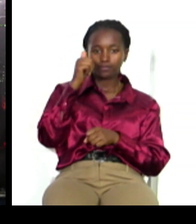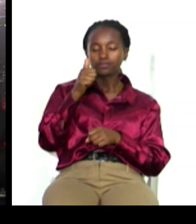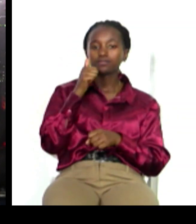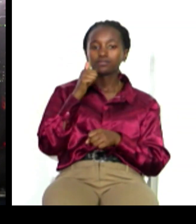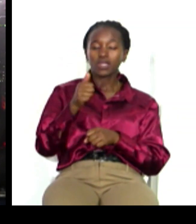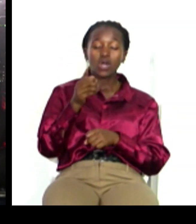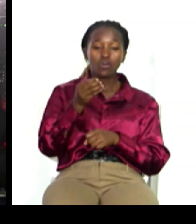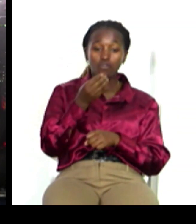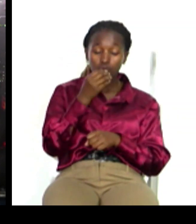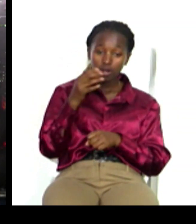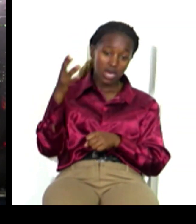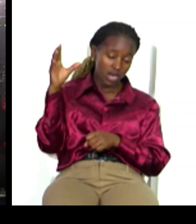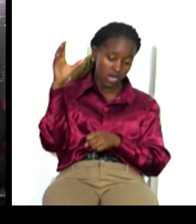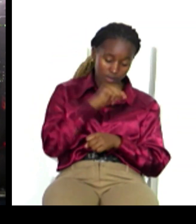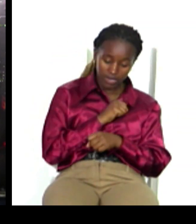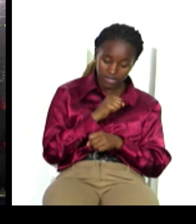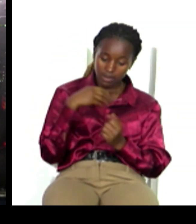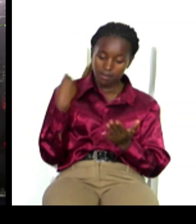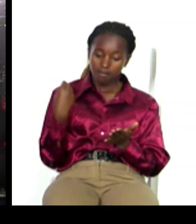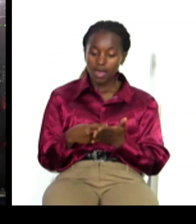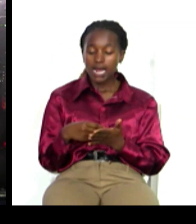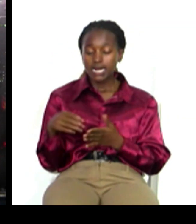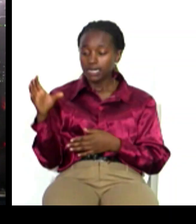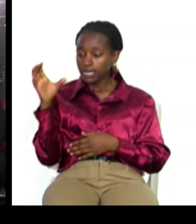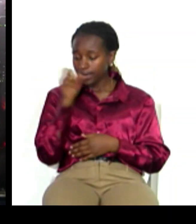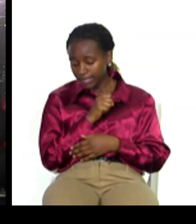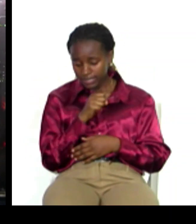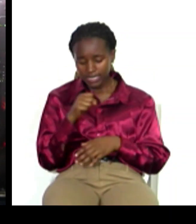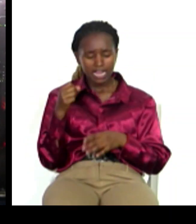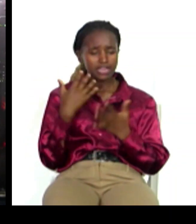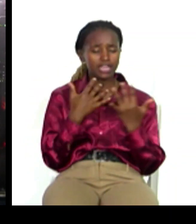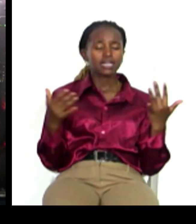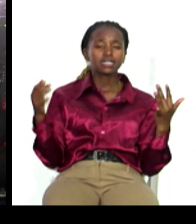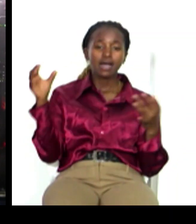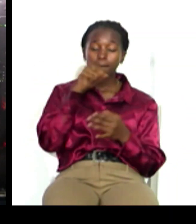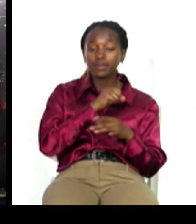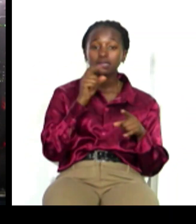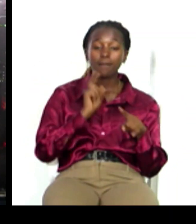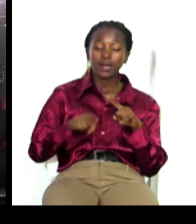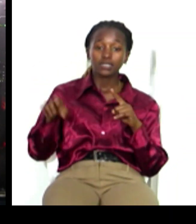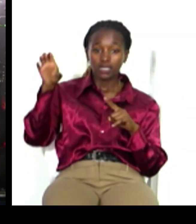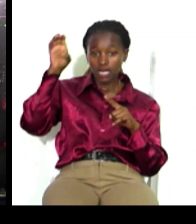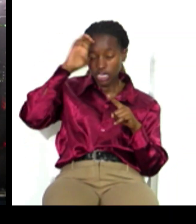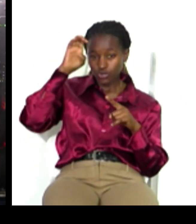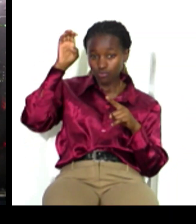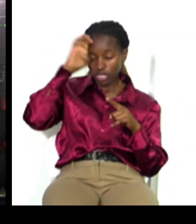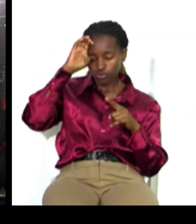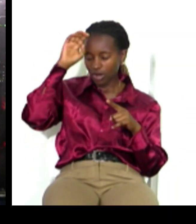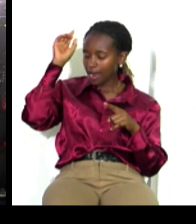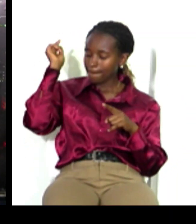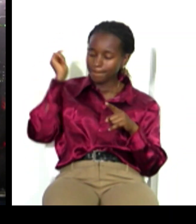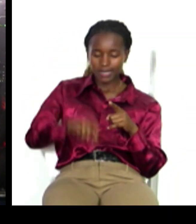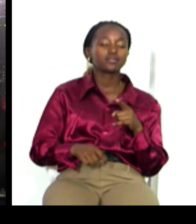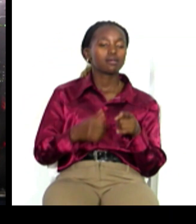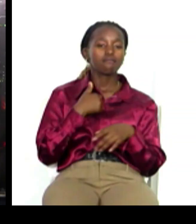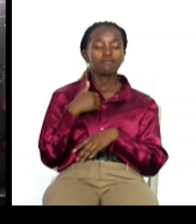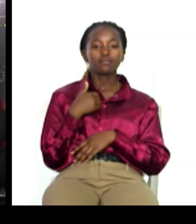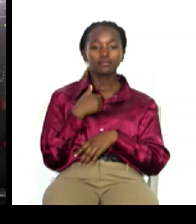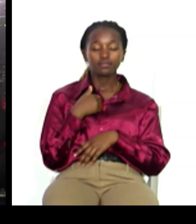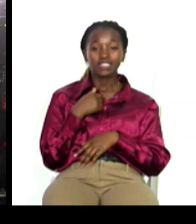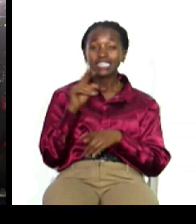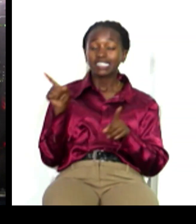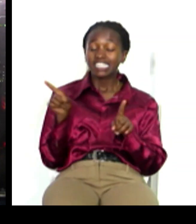Utanyimwa chakula, utanyimwa pesa, utanyimwa kila kitu, lakini mzazi hako anaweza kukubali ukose kitabu. Na